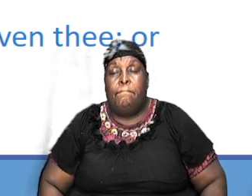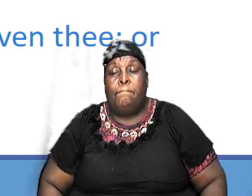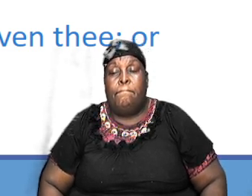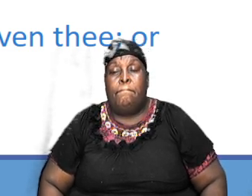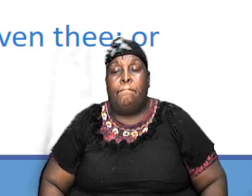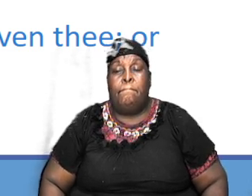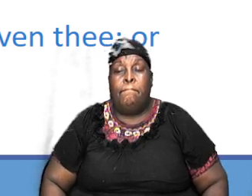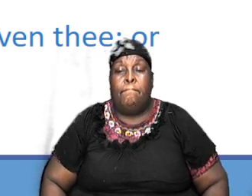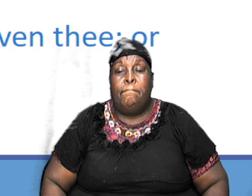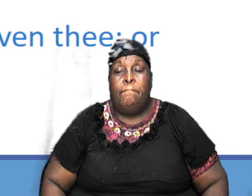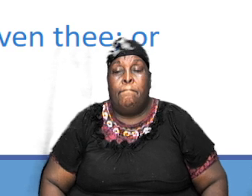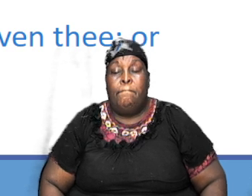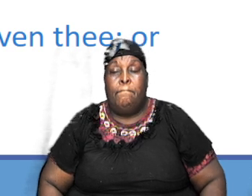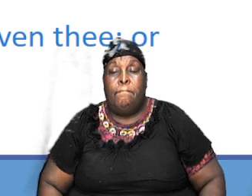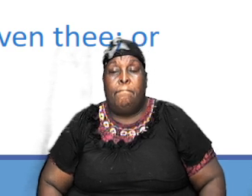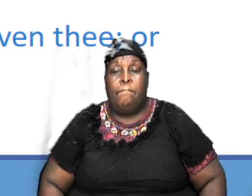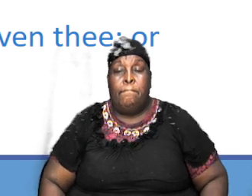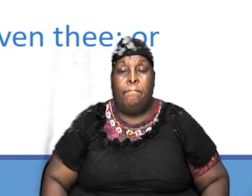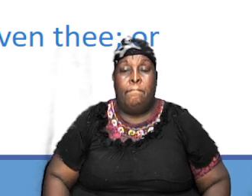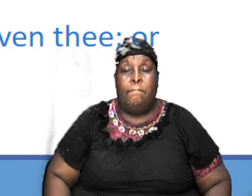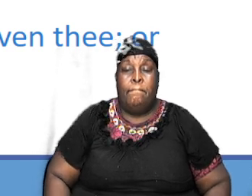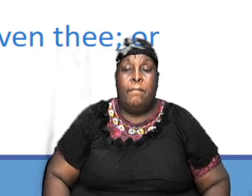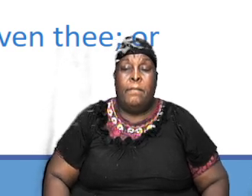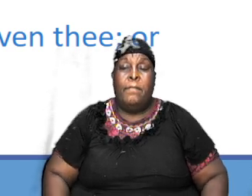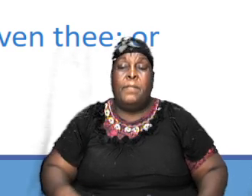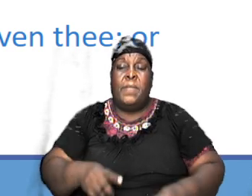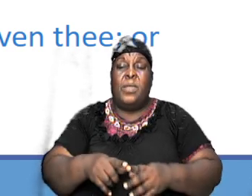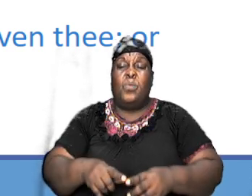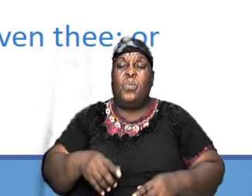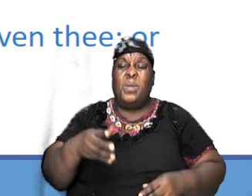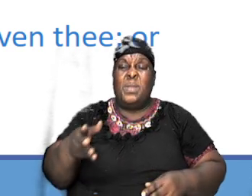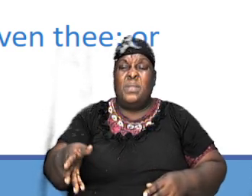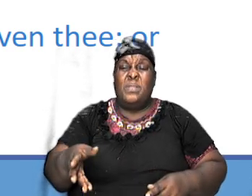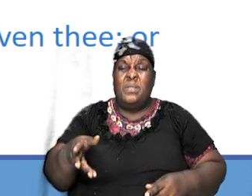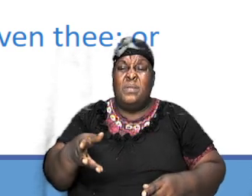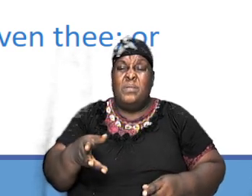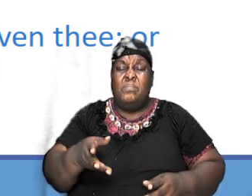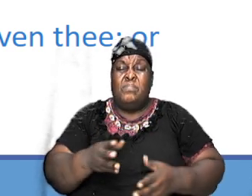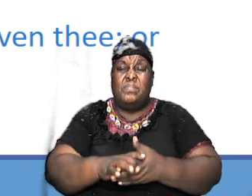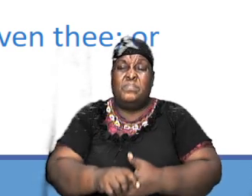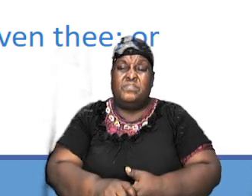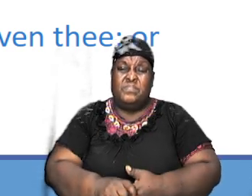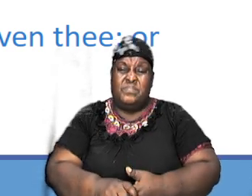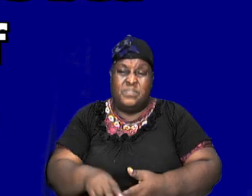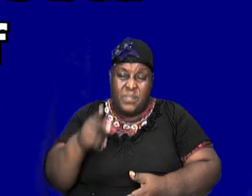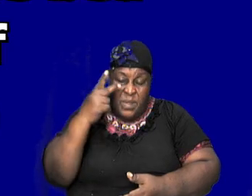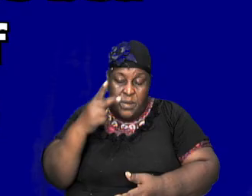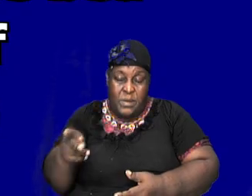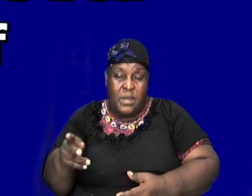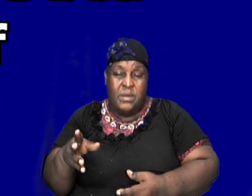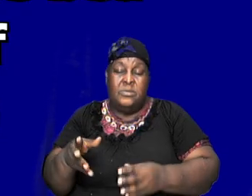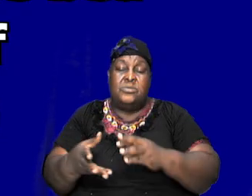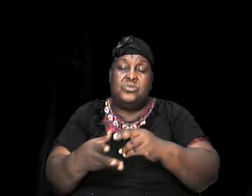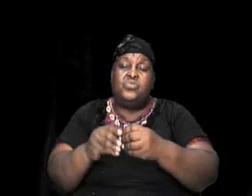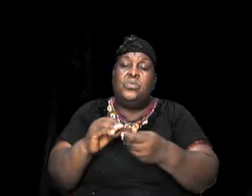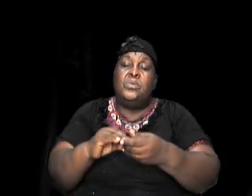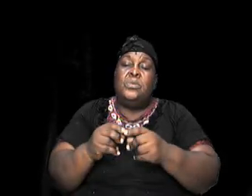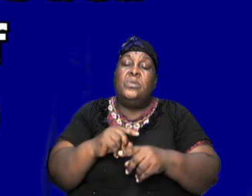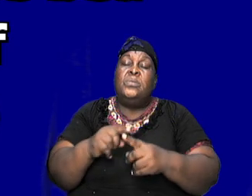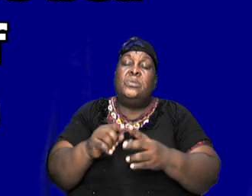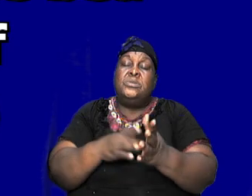That's Mark 2 verse 4. And when we're looking at the story when Jesus